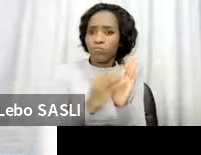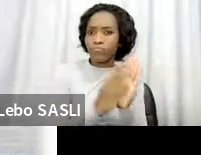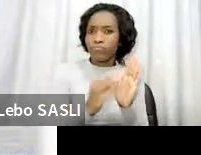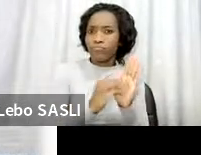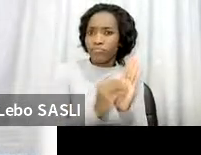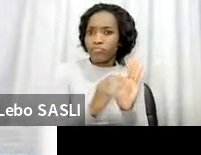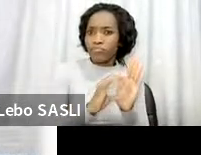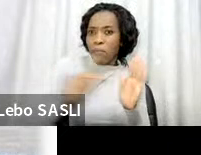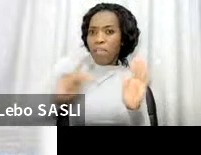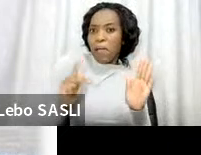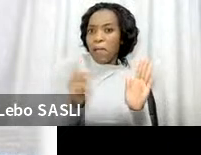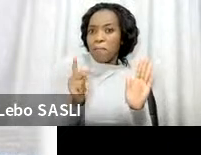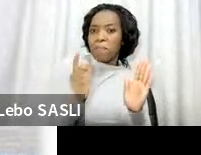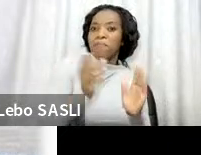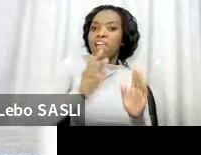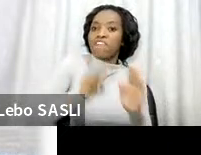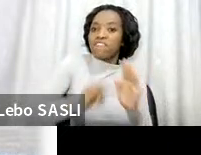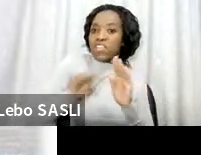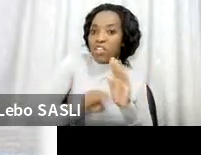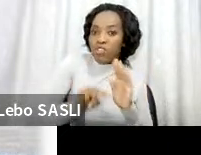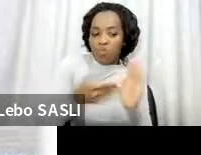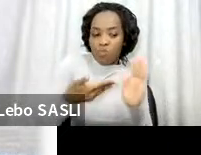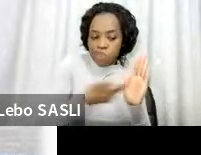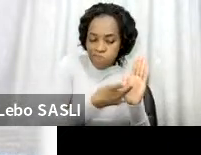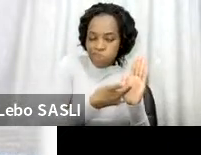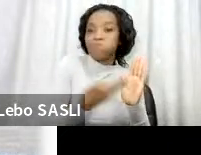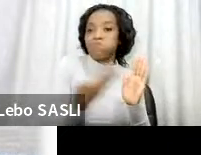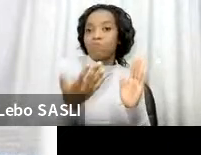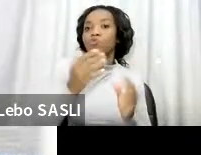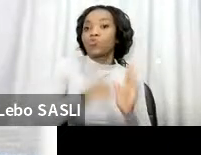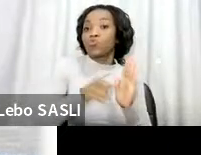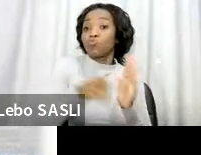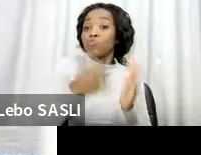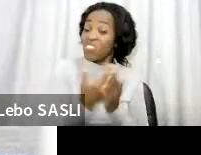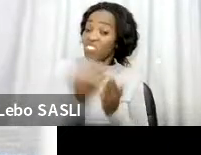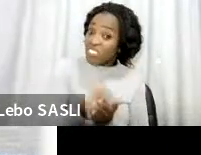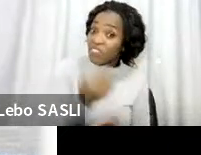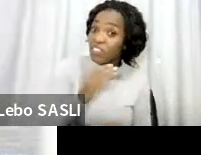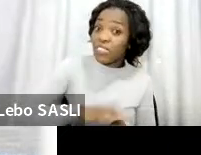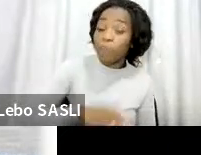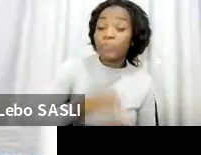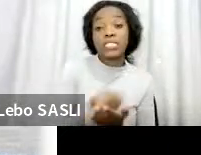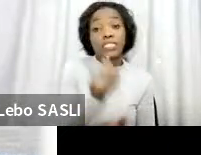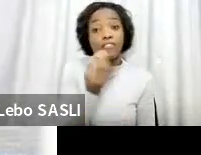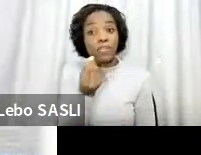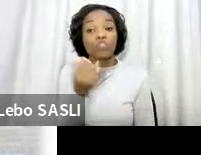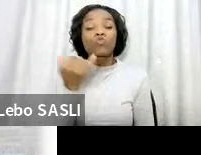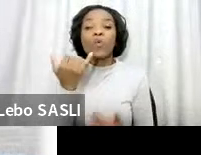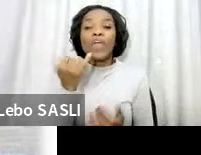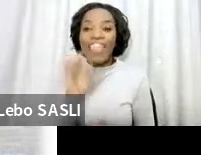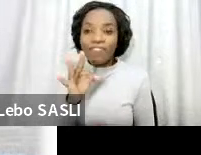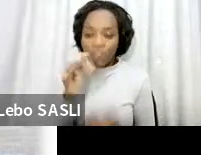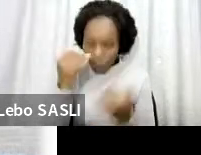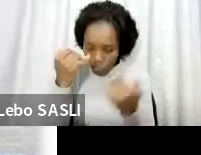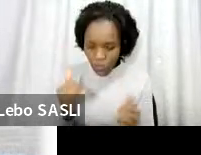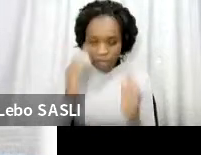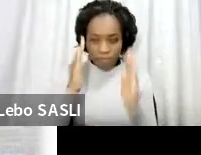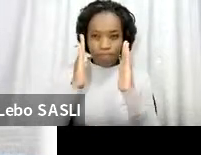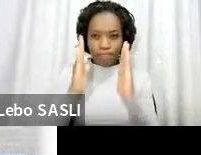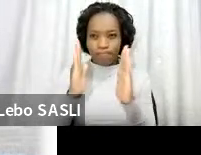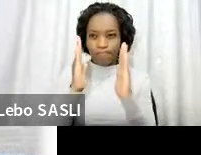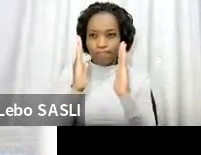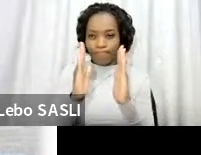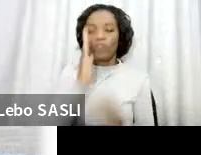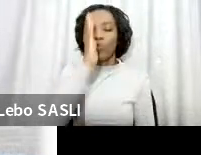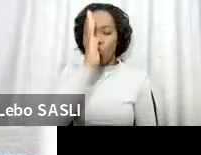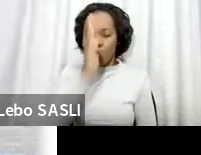can save you time and save you money. Yes, by paying attention today, it will save